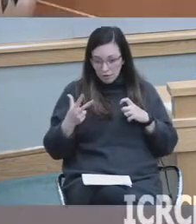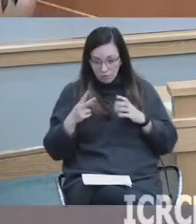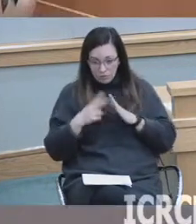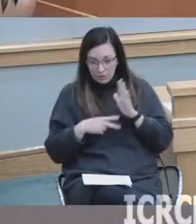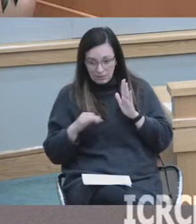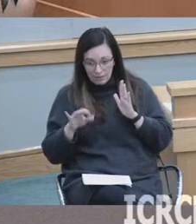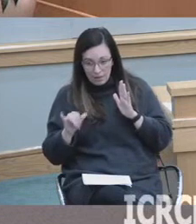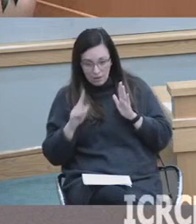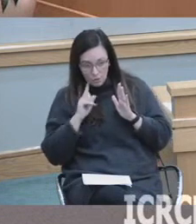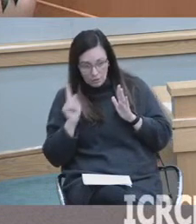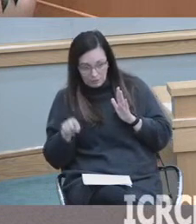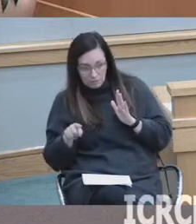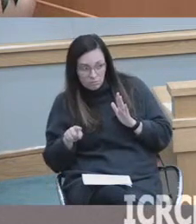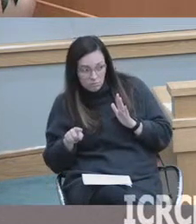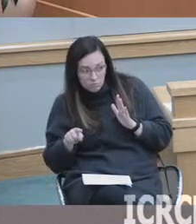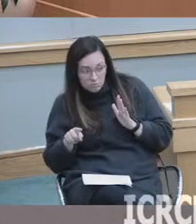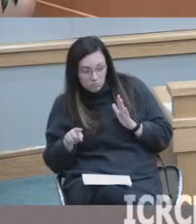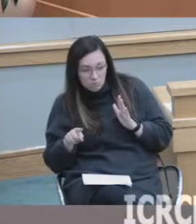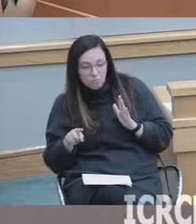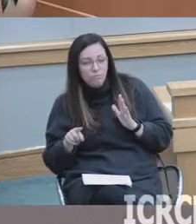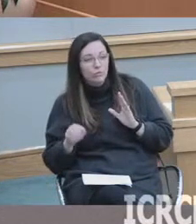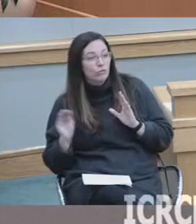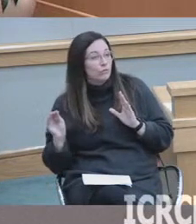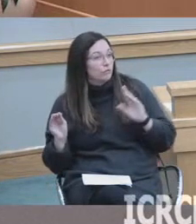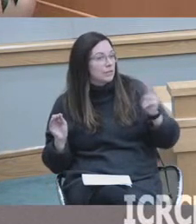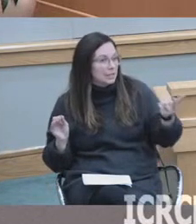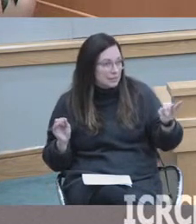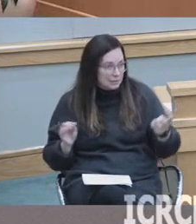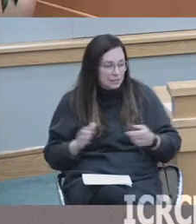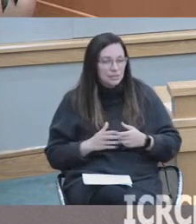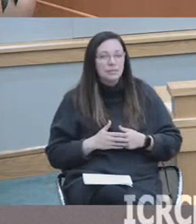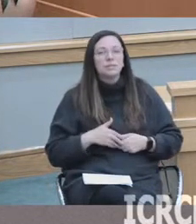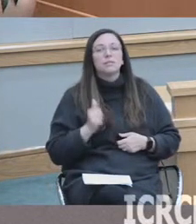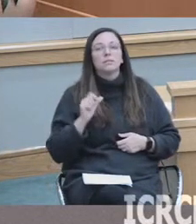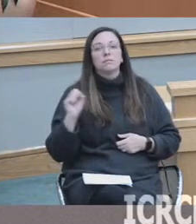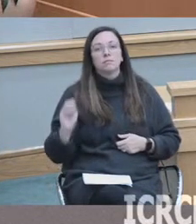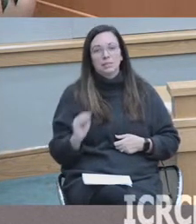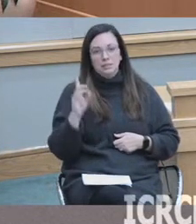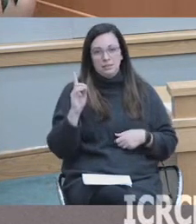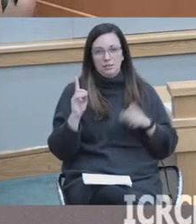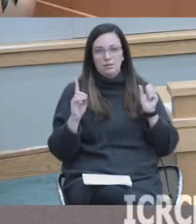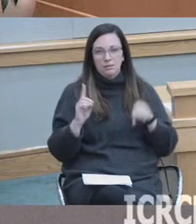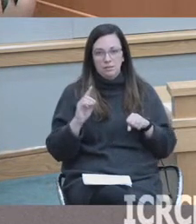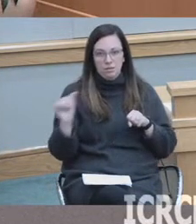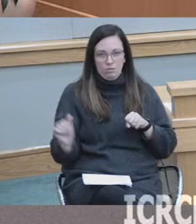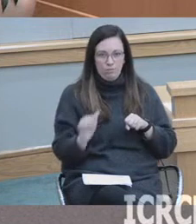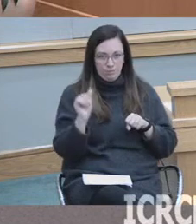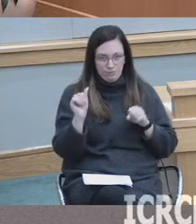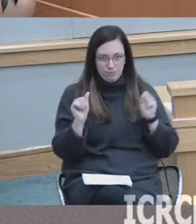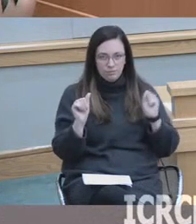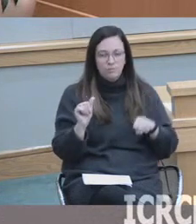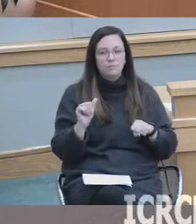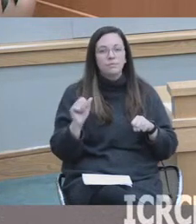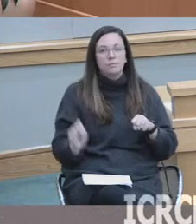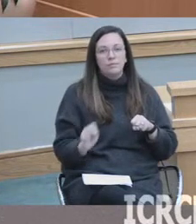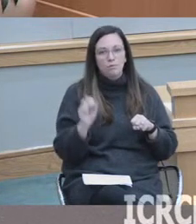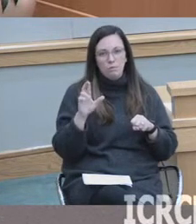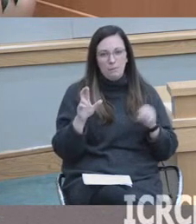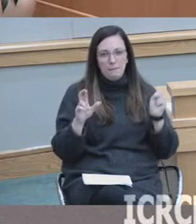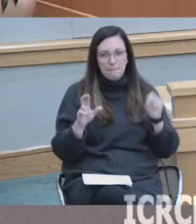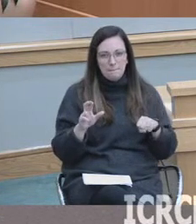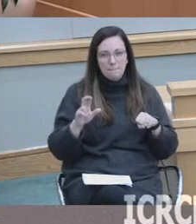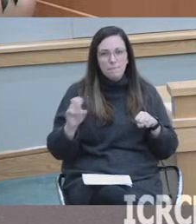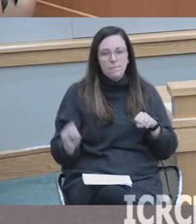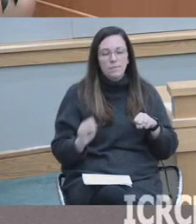ordinance? So moved. Second. Ms. McDaniel. Yes. Mr. Albrecht. Yes. Ms. Smiley Robertson. Yes.